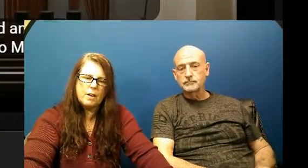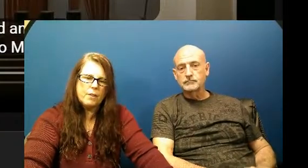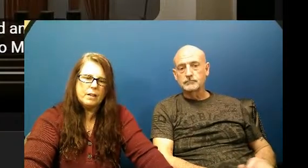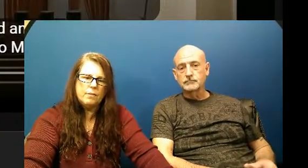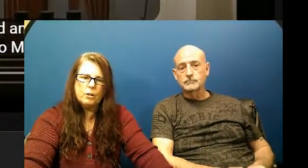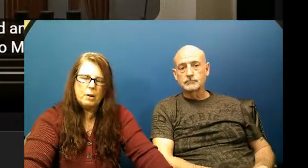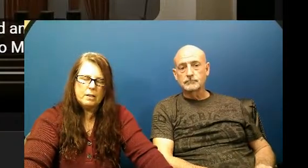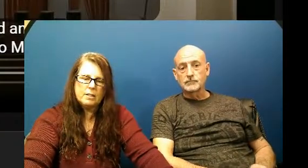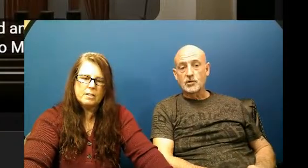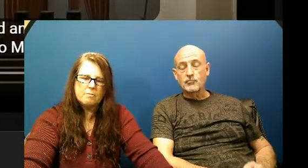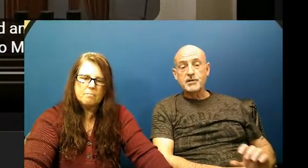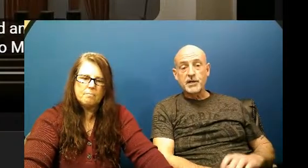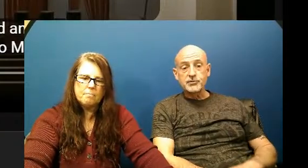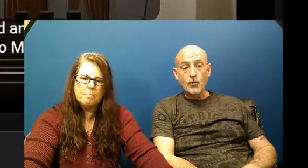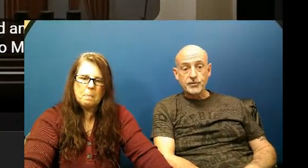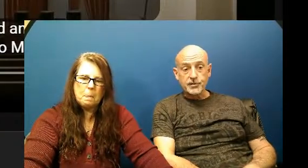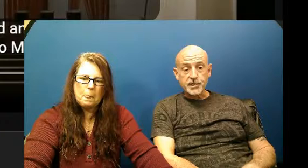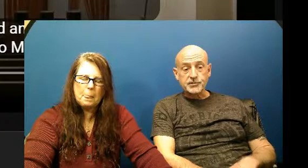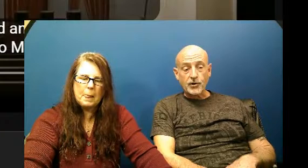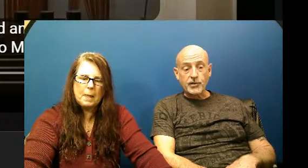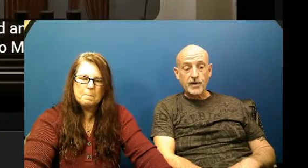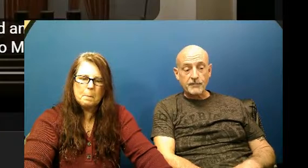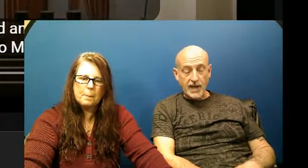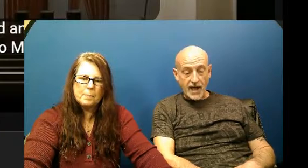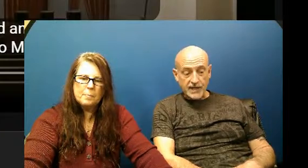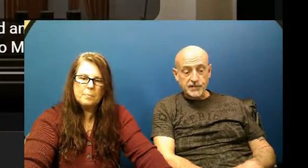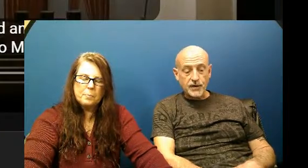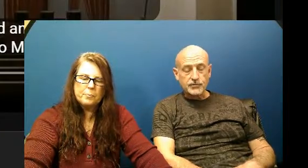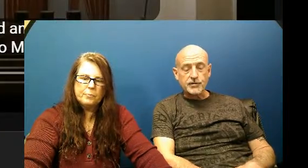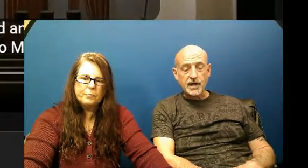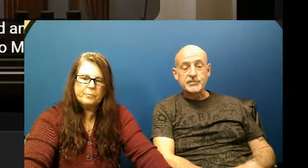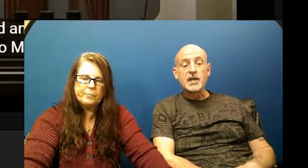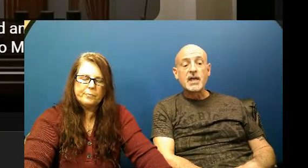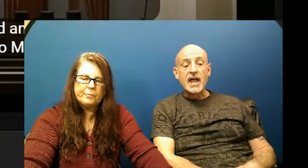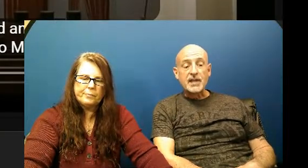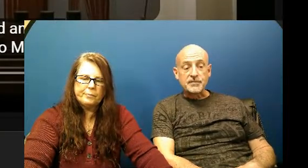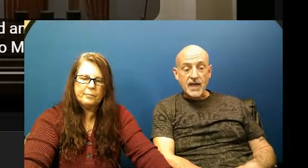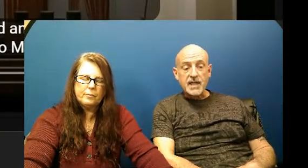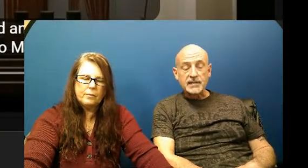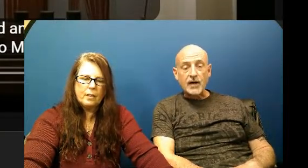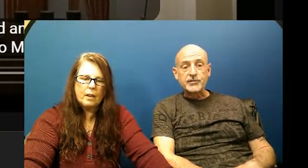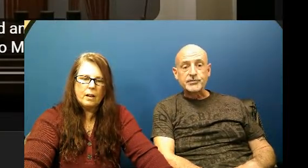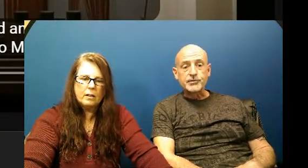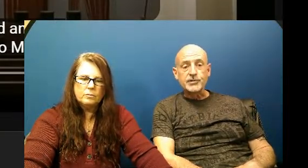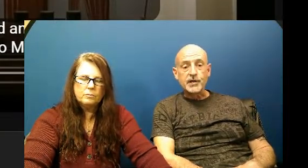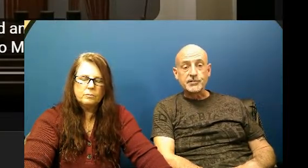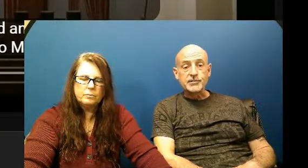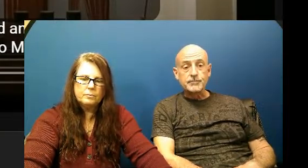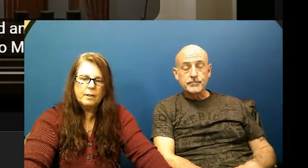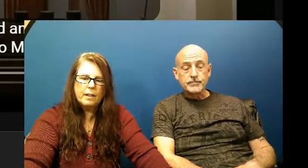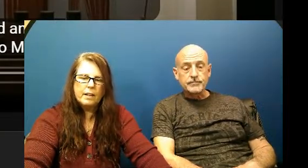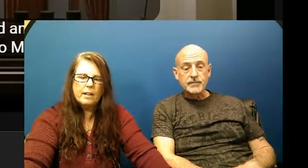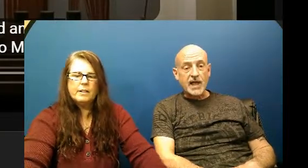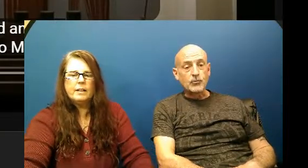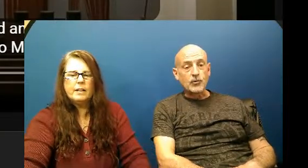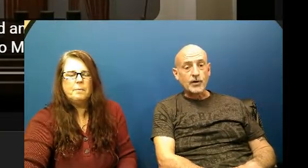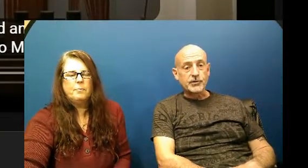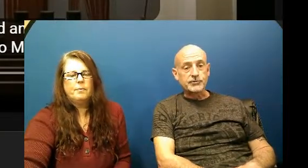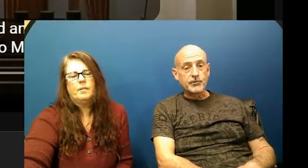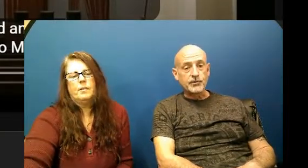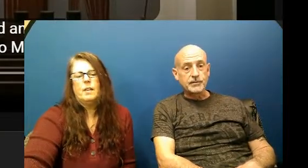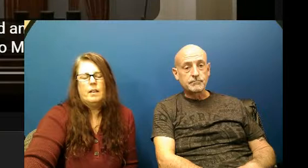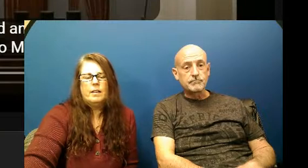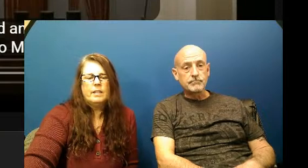don't stop fighting for your rights. Right next door, the Mhm. 10th Circuit, we have an active federal case, and they allow us to sue judges. And we're